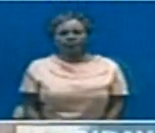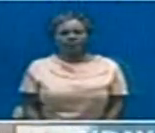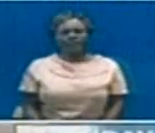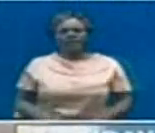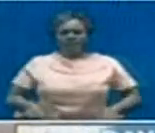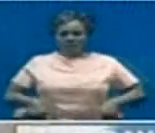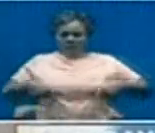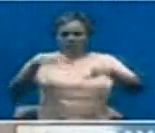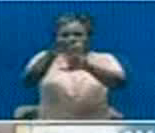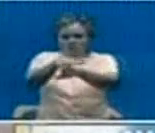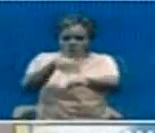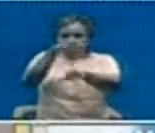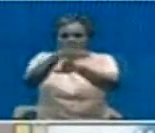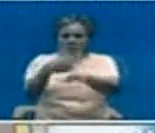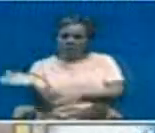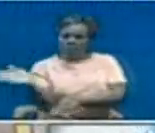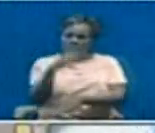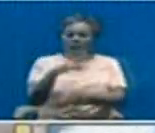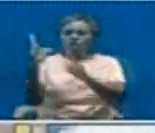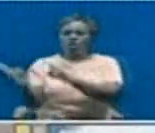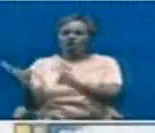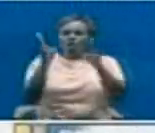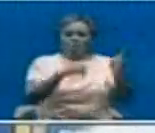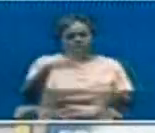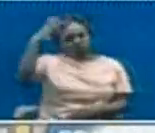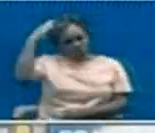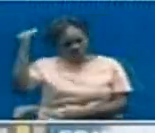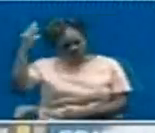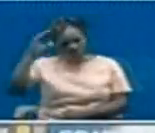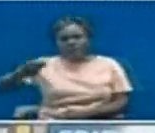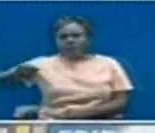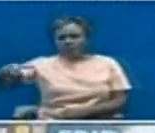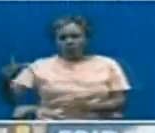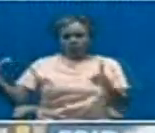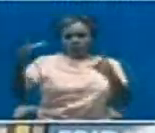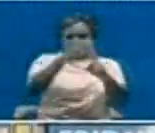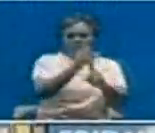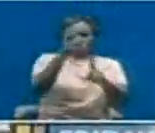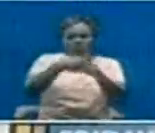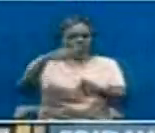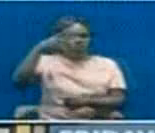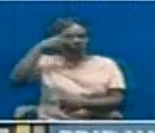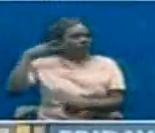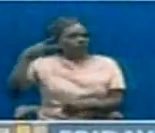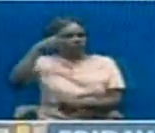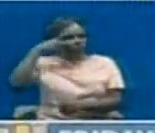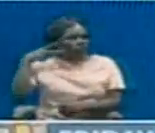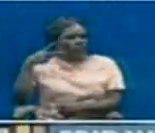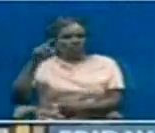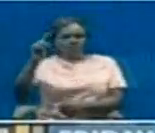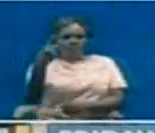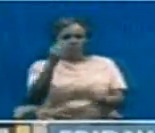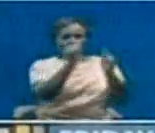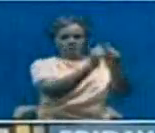Life is slowly returning to normal in Raga Ele, Somalia. The town was captured from Al-Shabaab militants on 1st